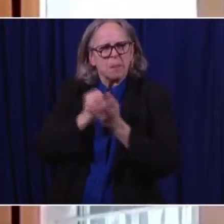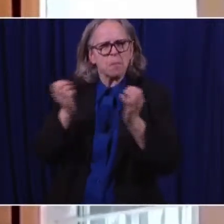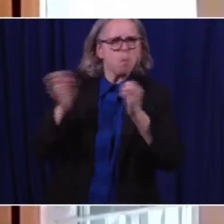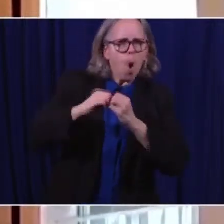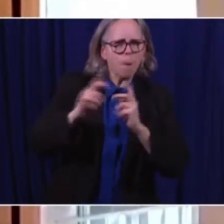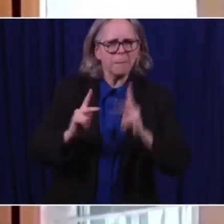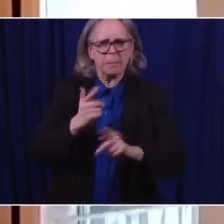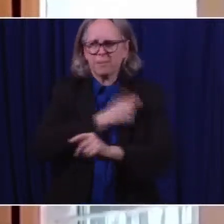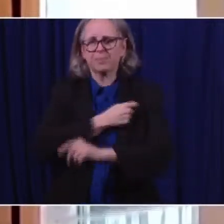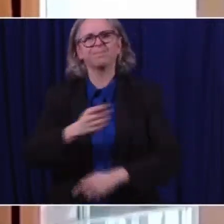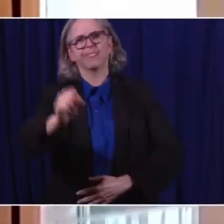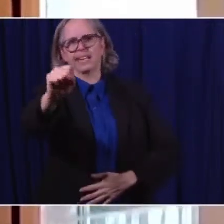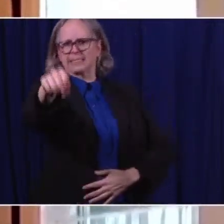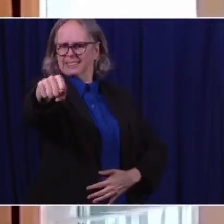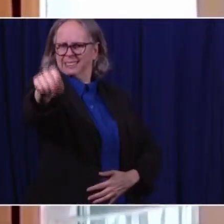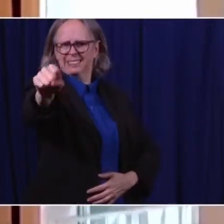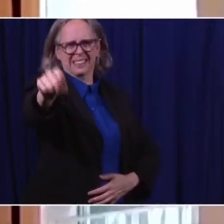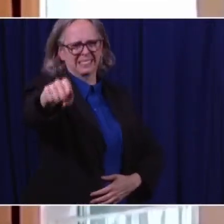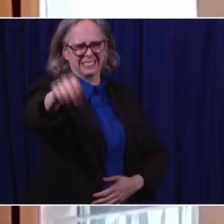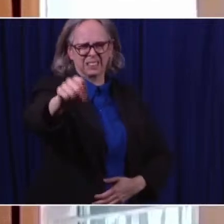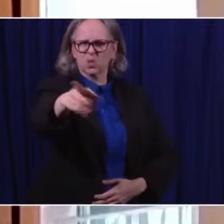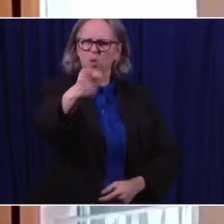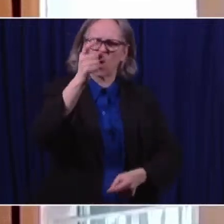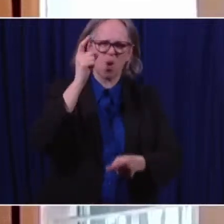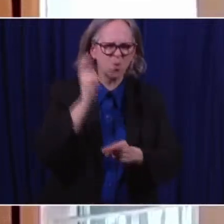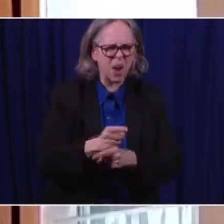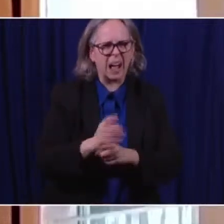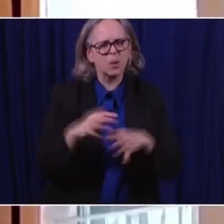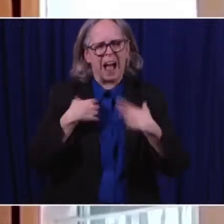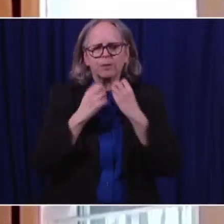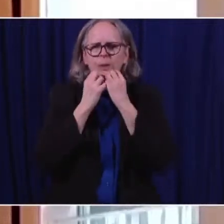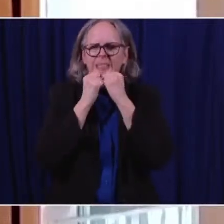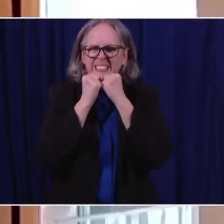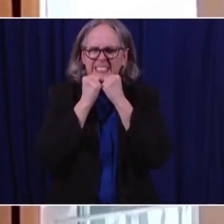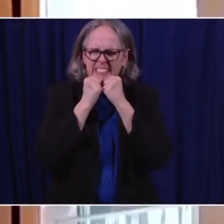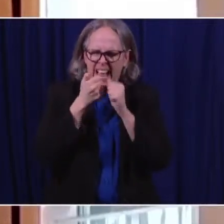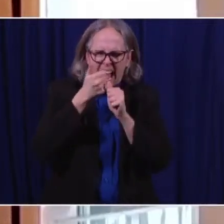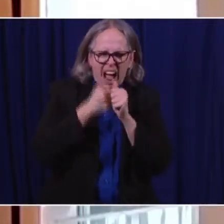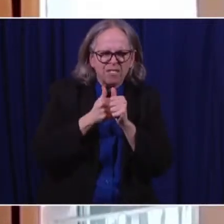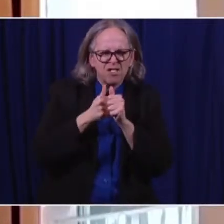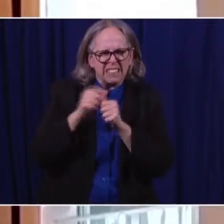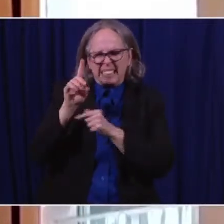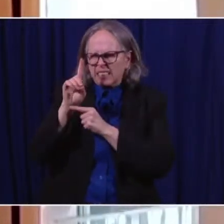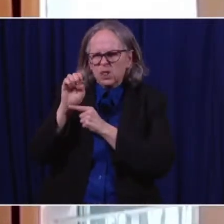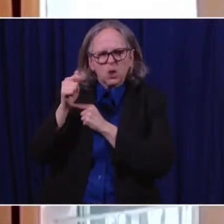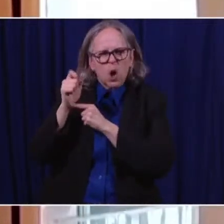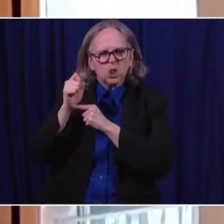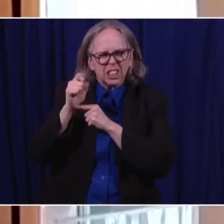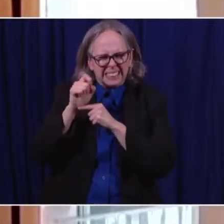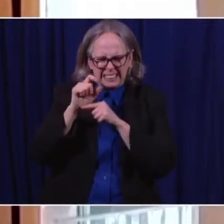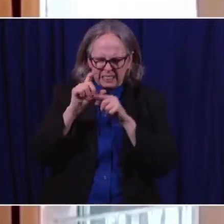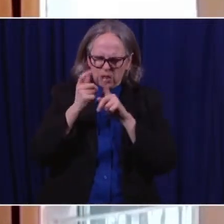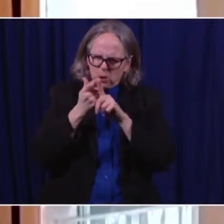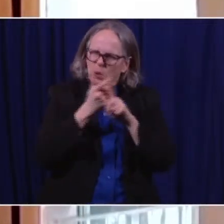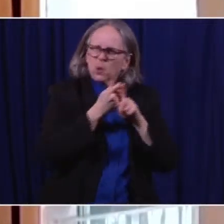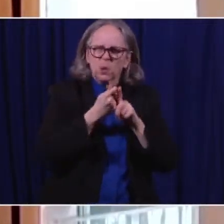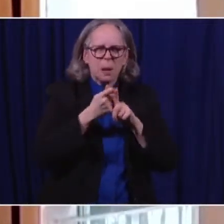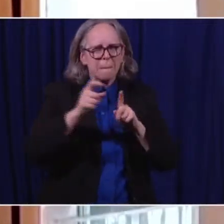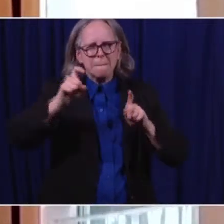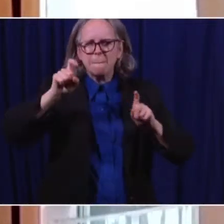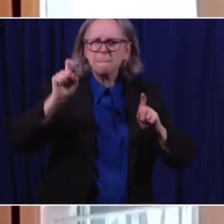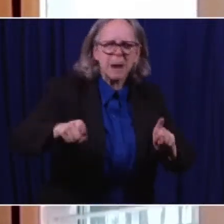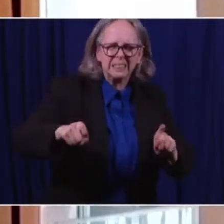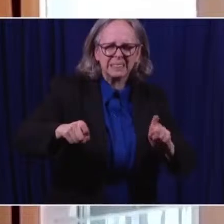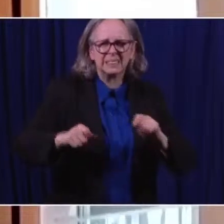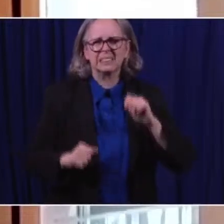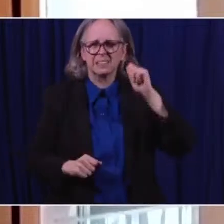get every available dose of these COVID vaccines into the arms of willing recipients in Ohio. And